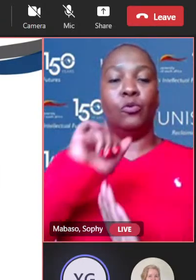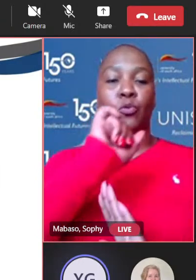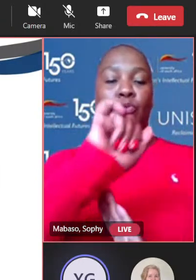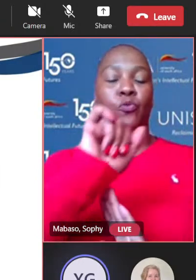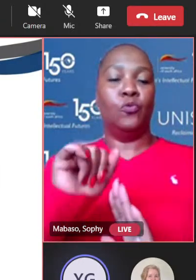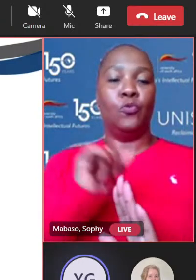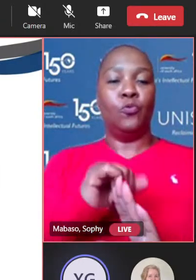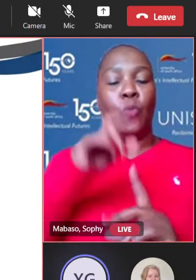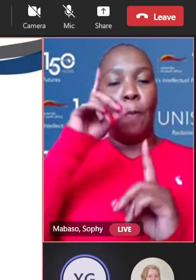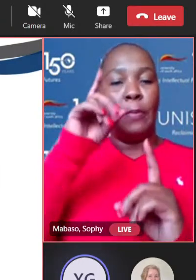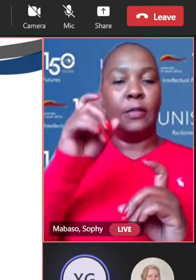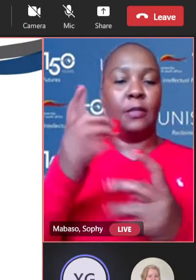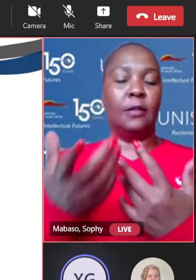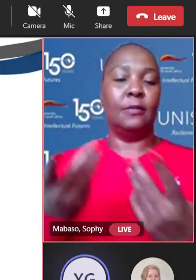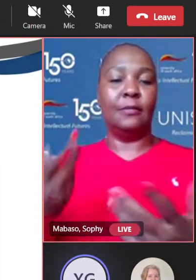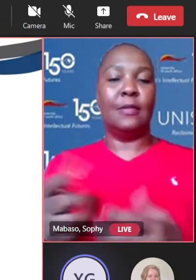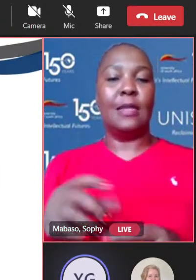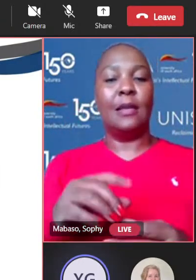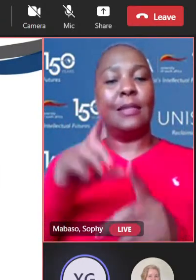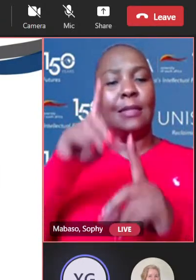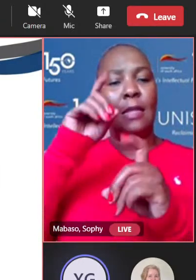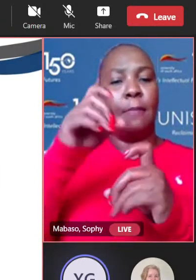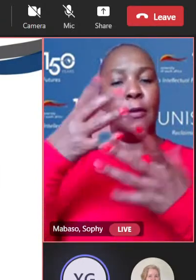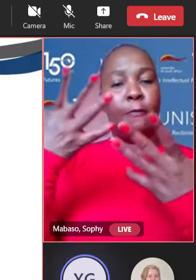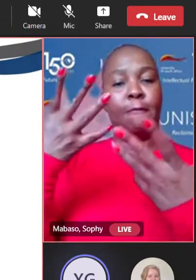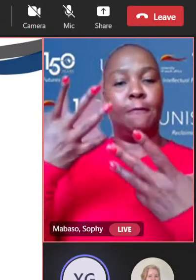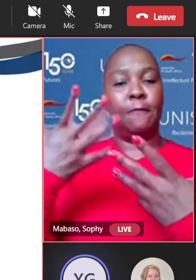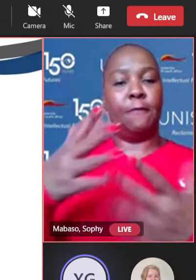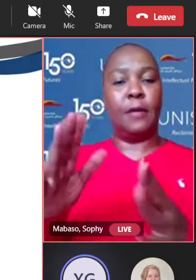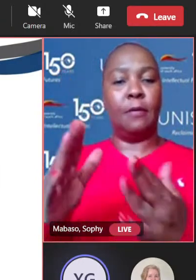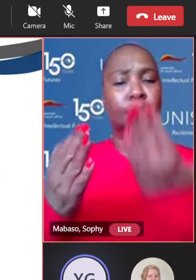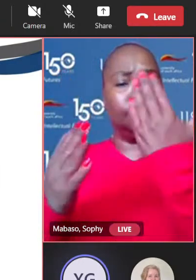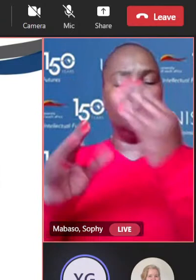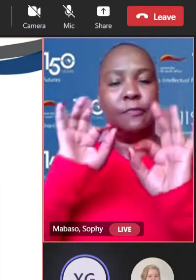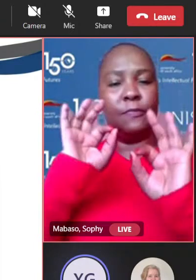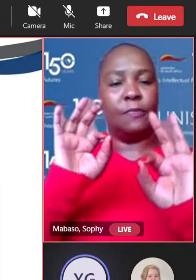please make sure you have taken your picture up front so that you can